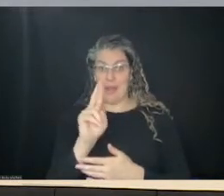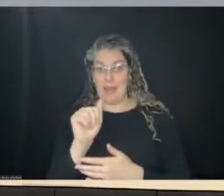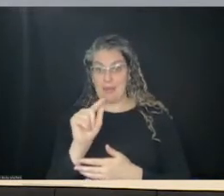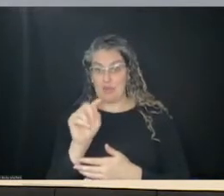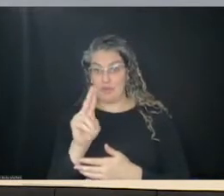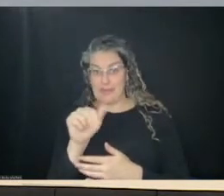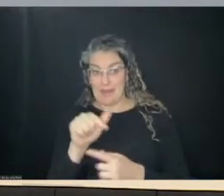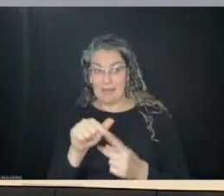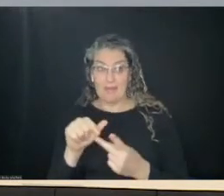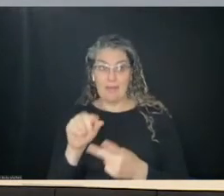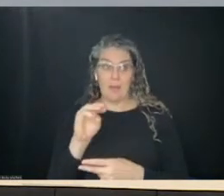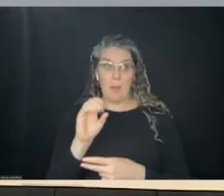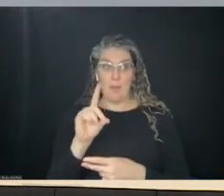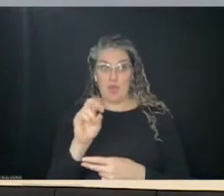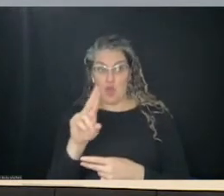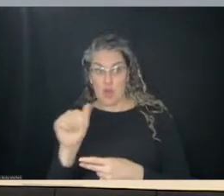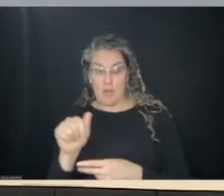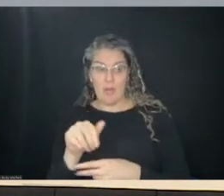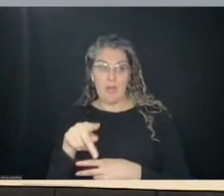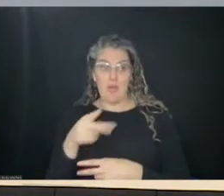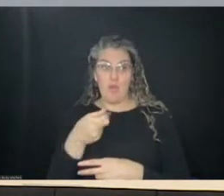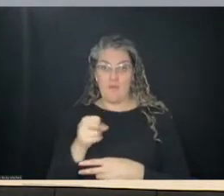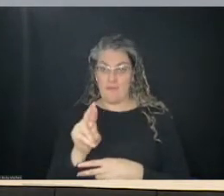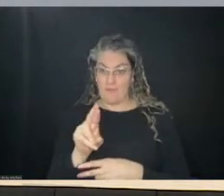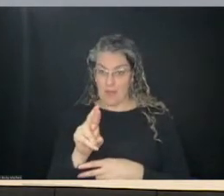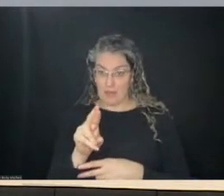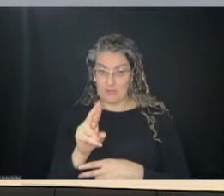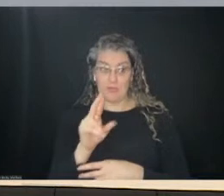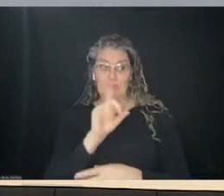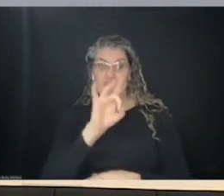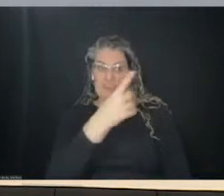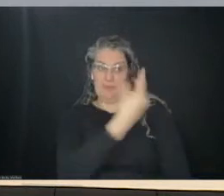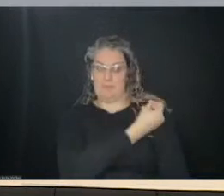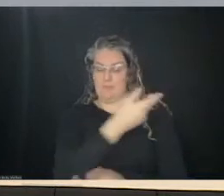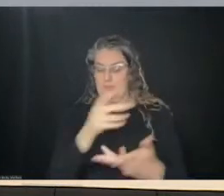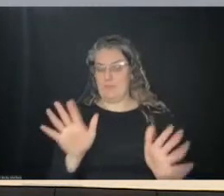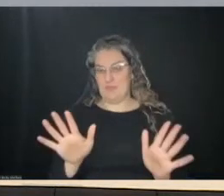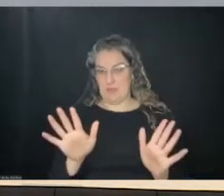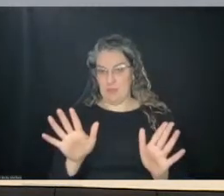at this point, that's what we would be looking for.